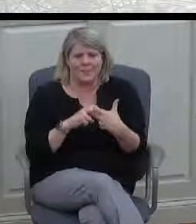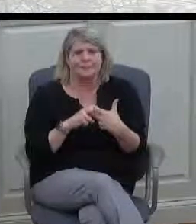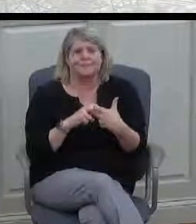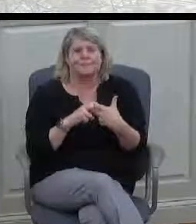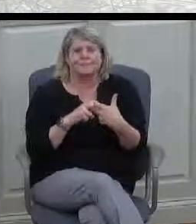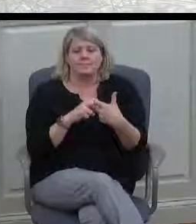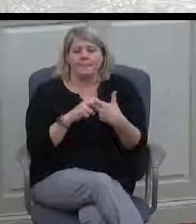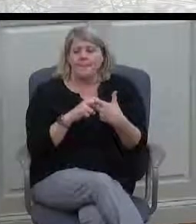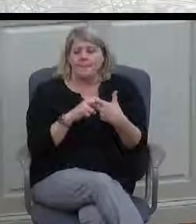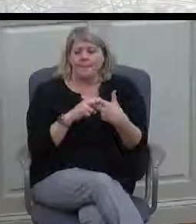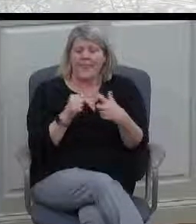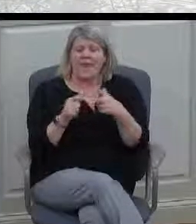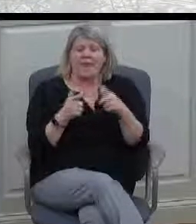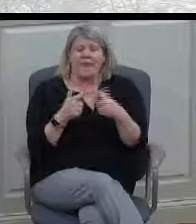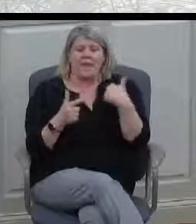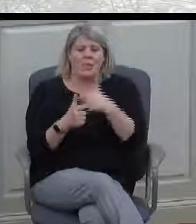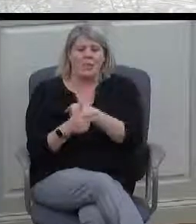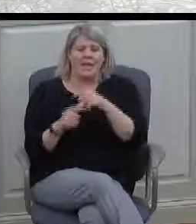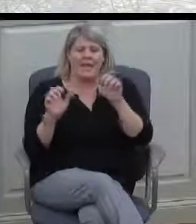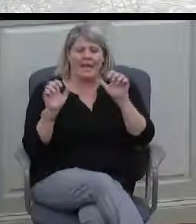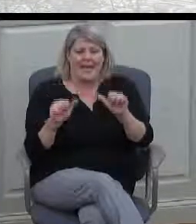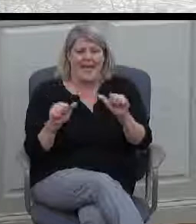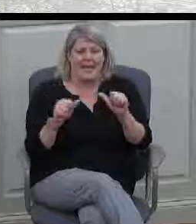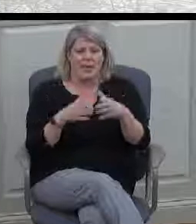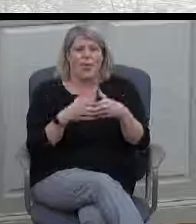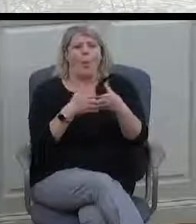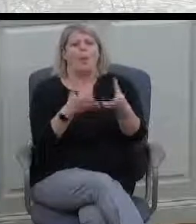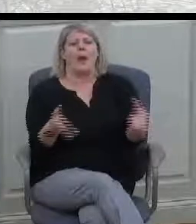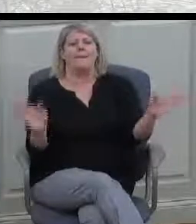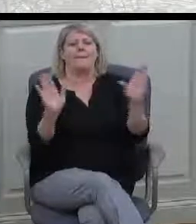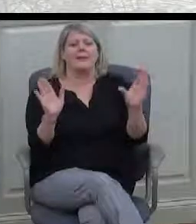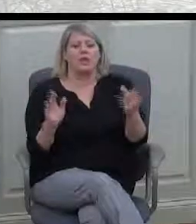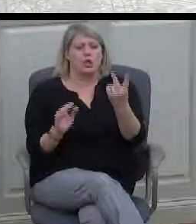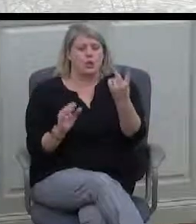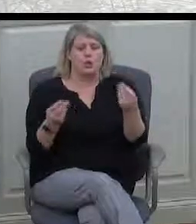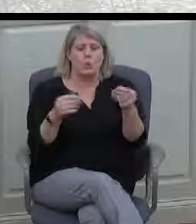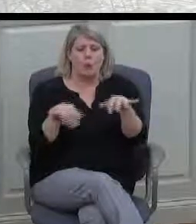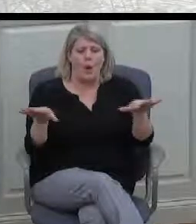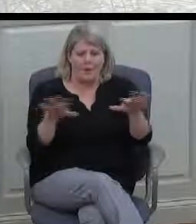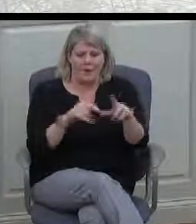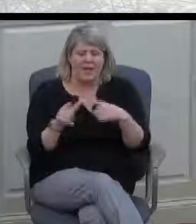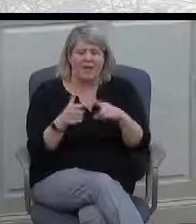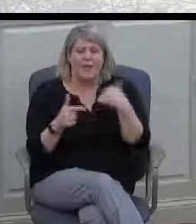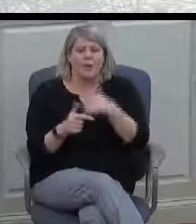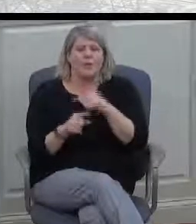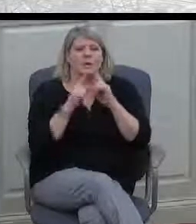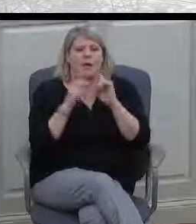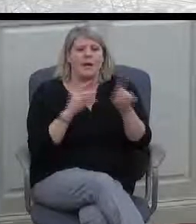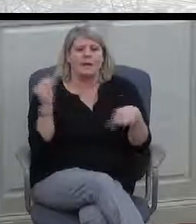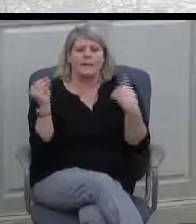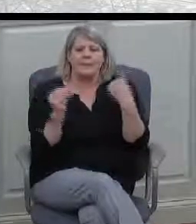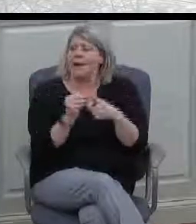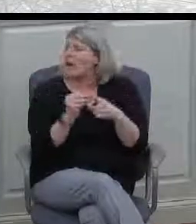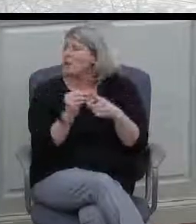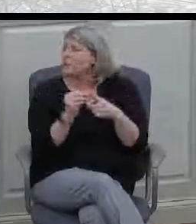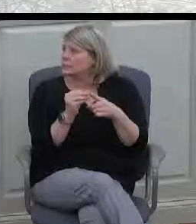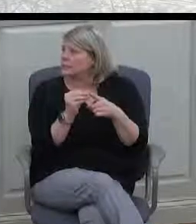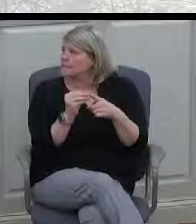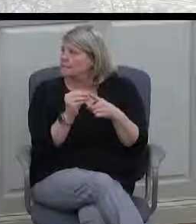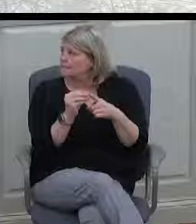pieces of property together, but at the same time help our staff with maintenance issues. And then, like we've talked about, we have the committal shelter design in